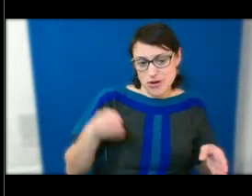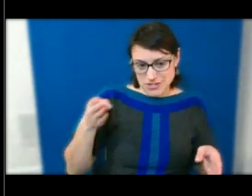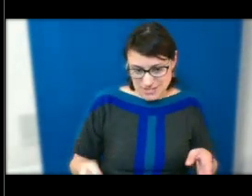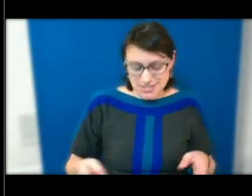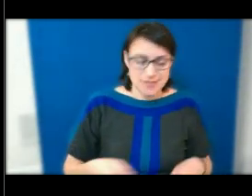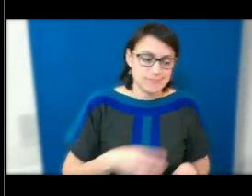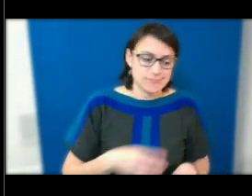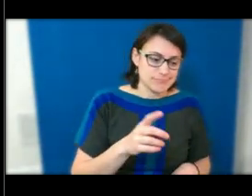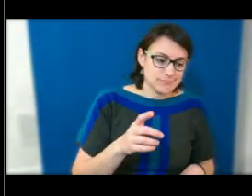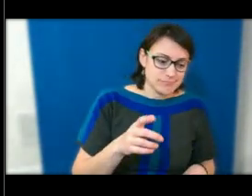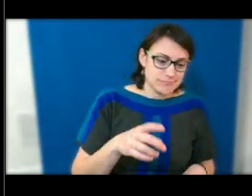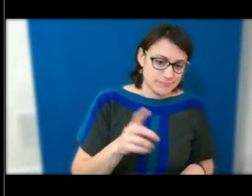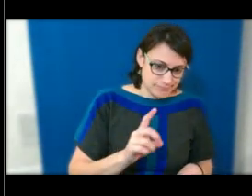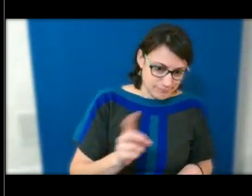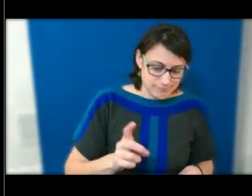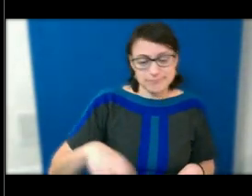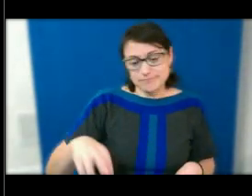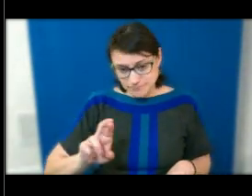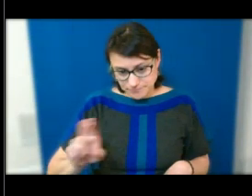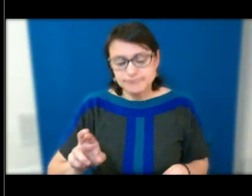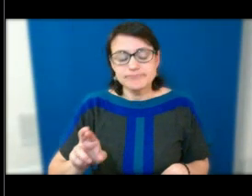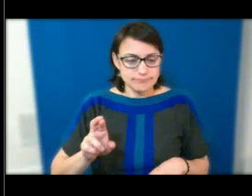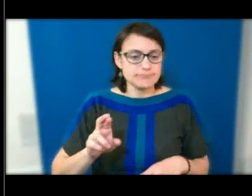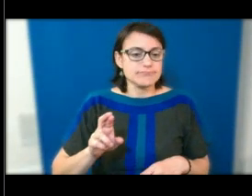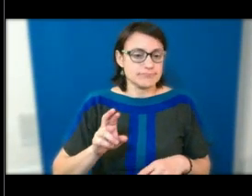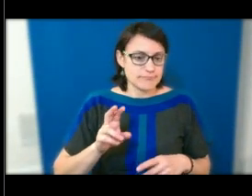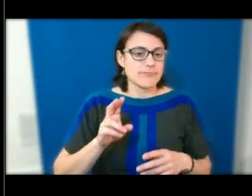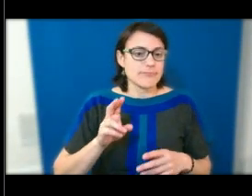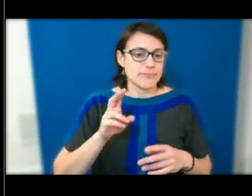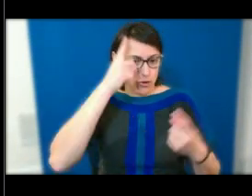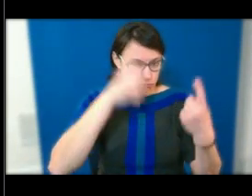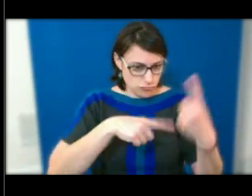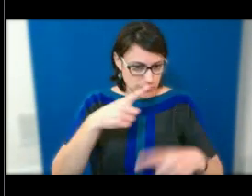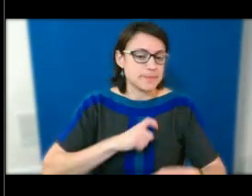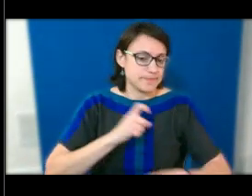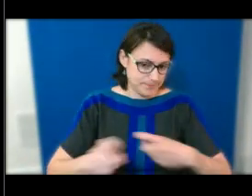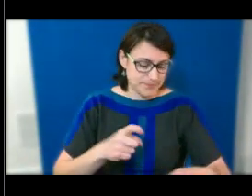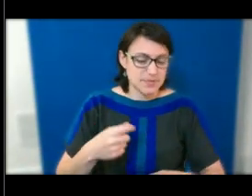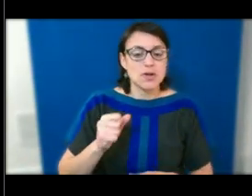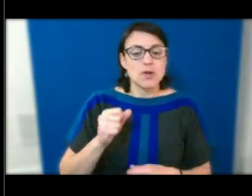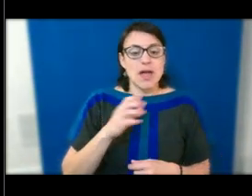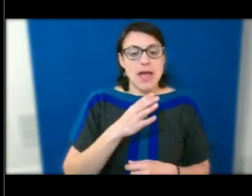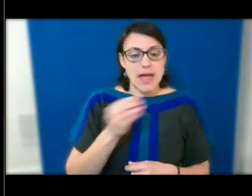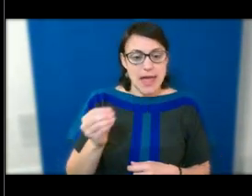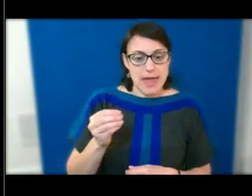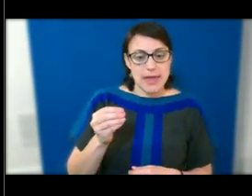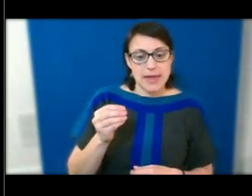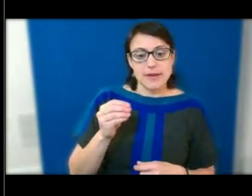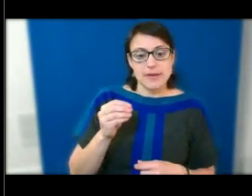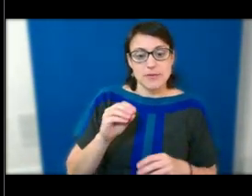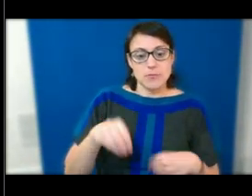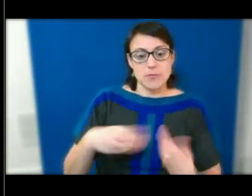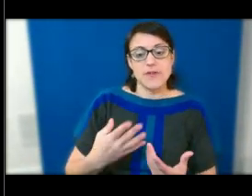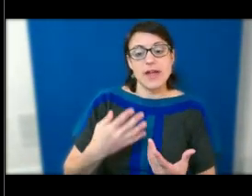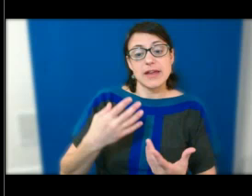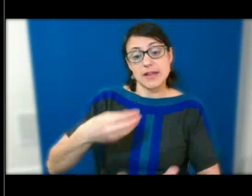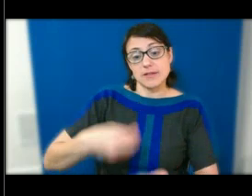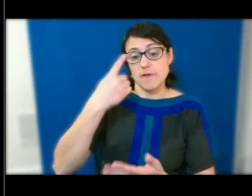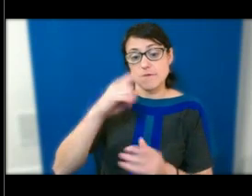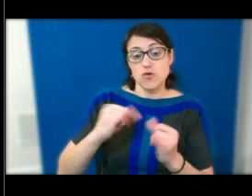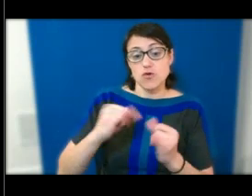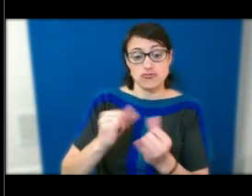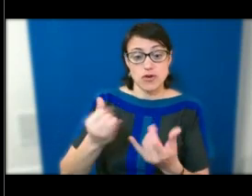the country. So we're really proud of this work. We're really excited that you're here. And I'm particularly excited that you have the chance